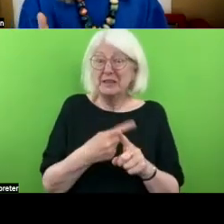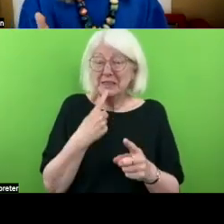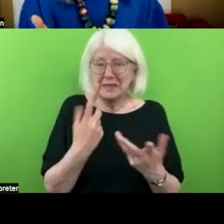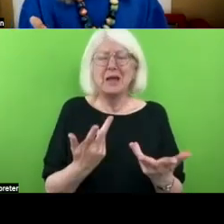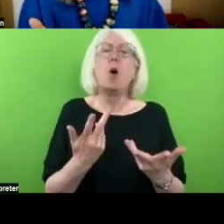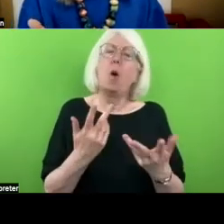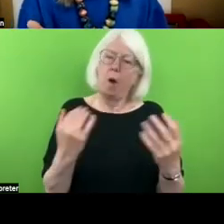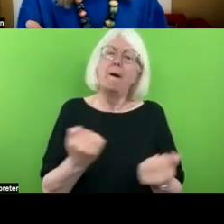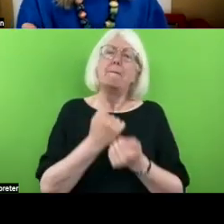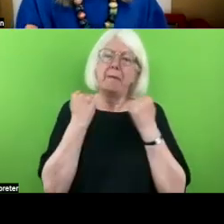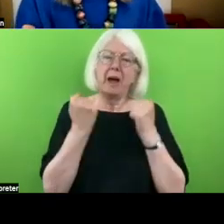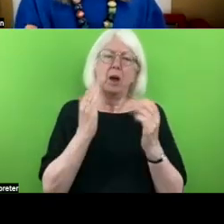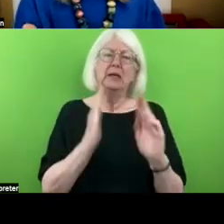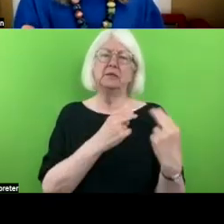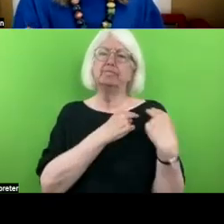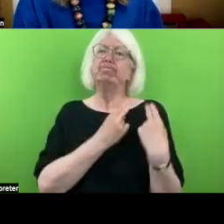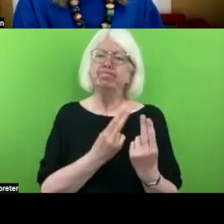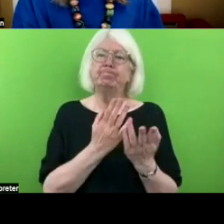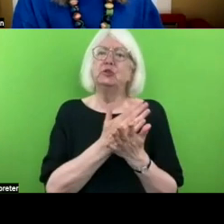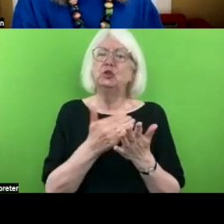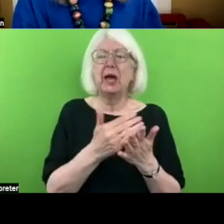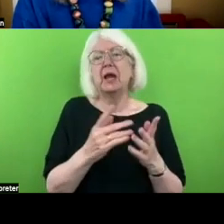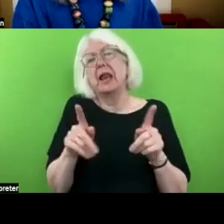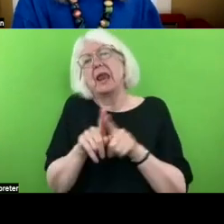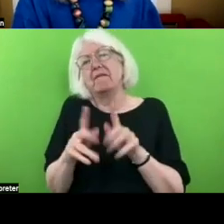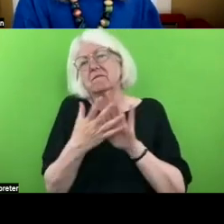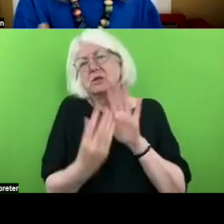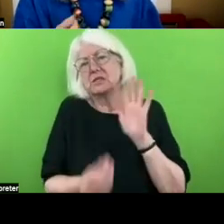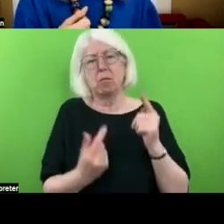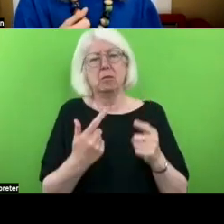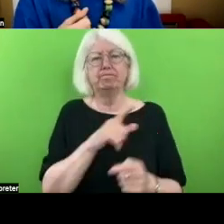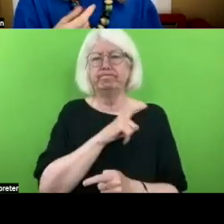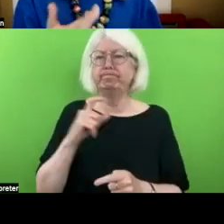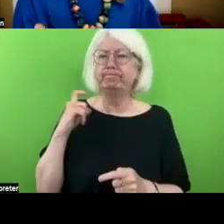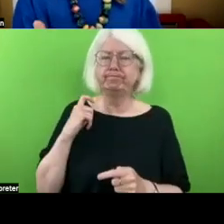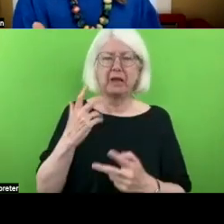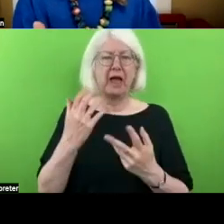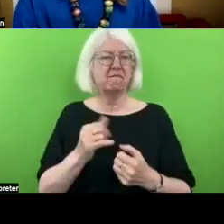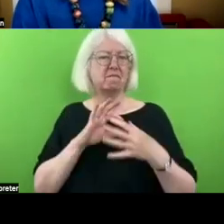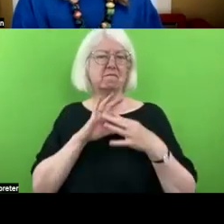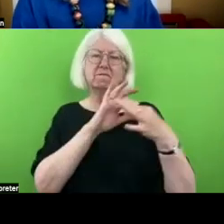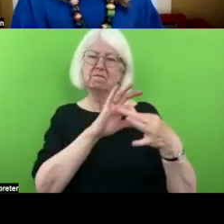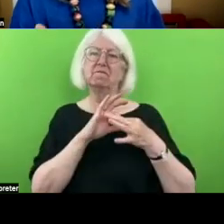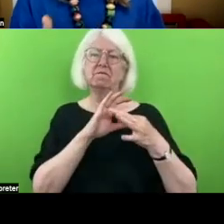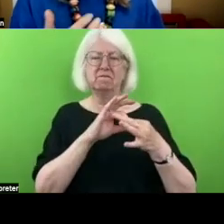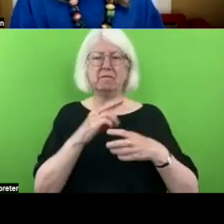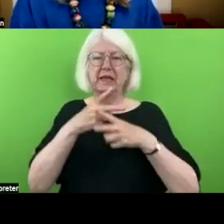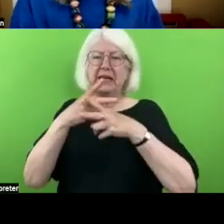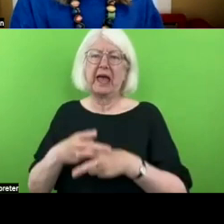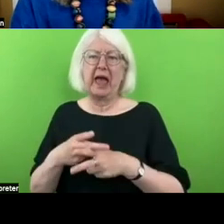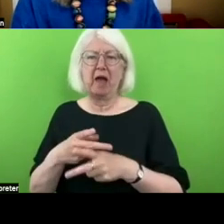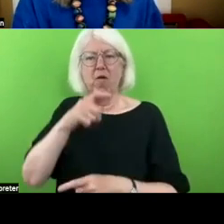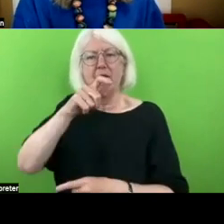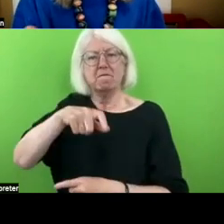So that's the shared cure of souls, for example, that's spoken about, or the synodical processes for